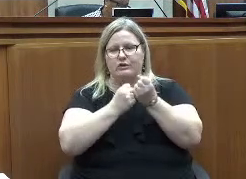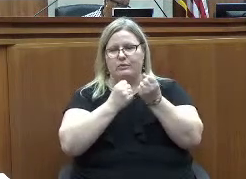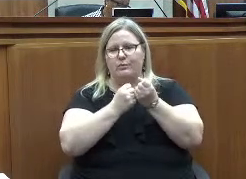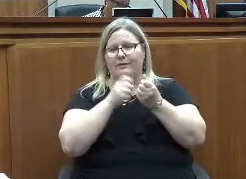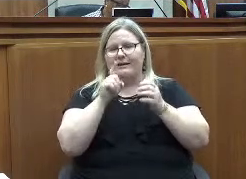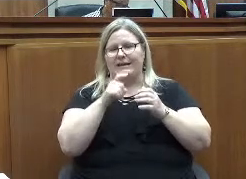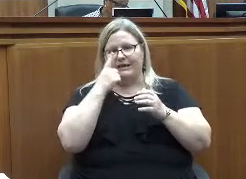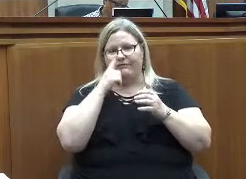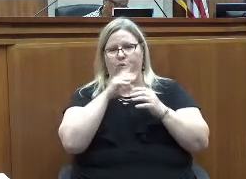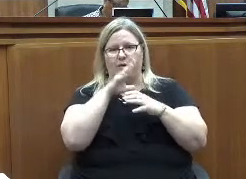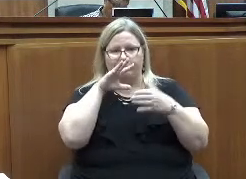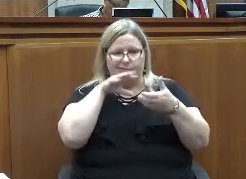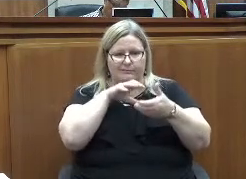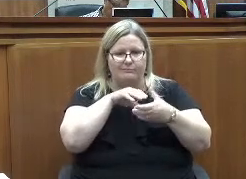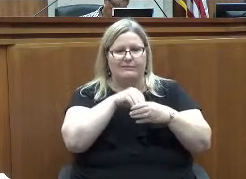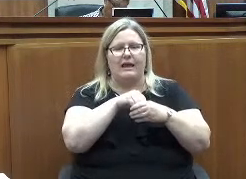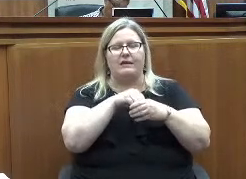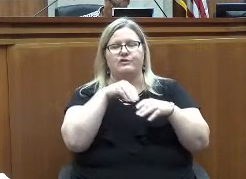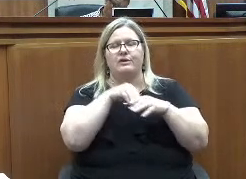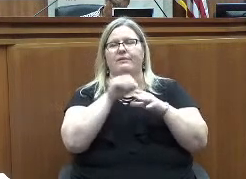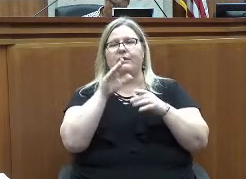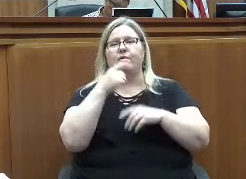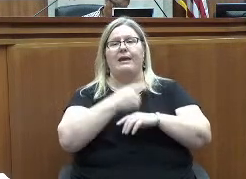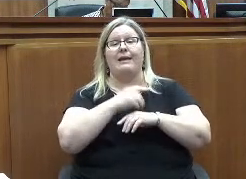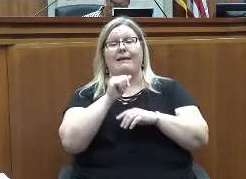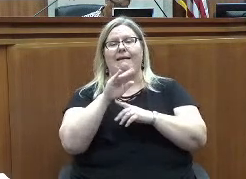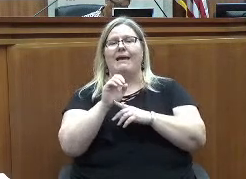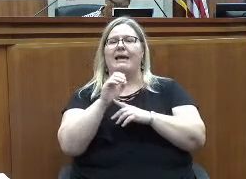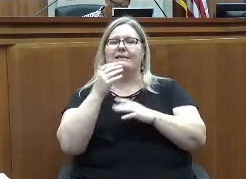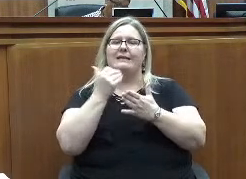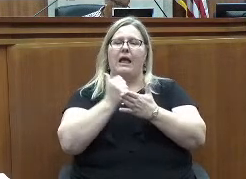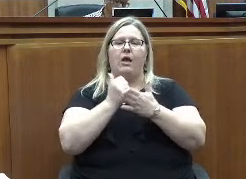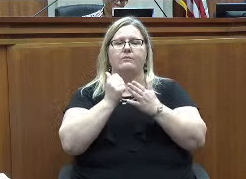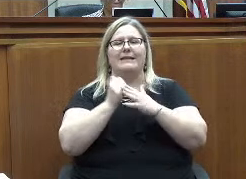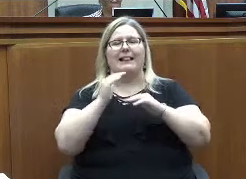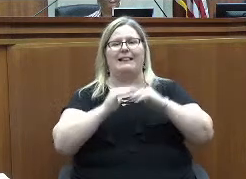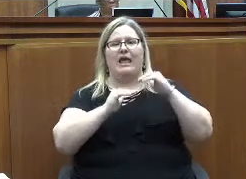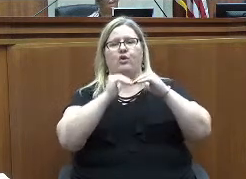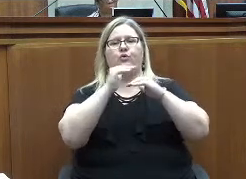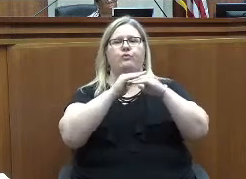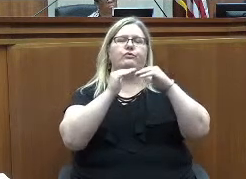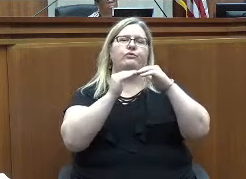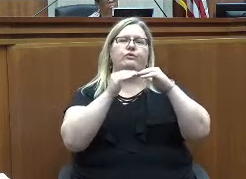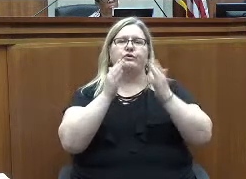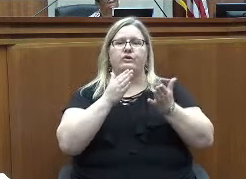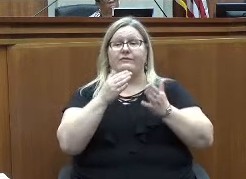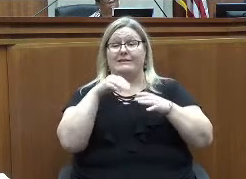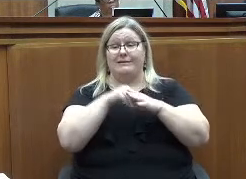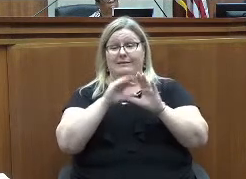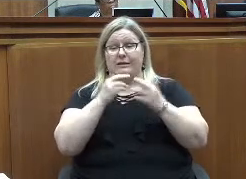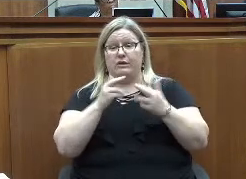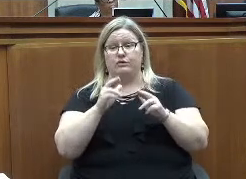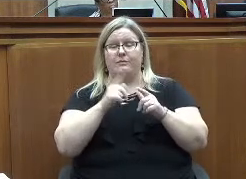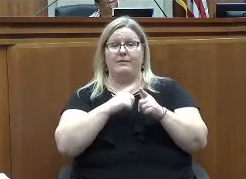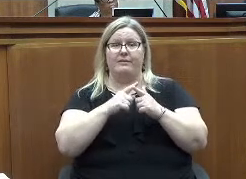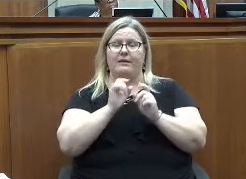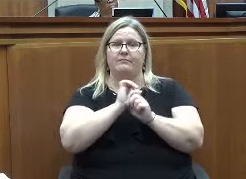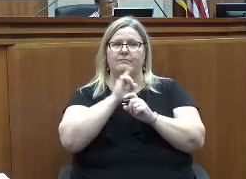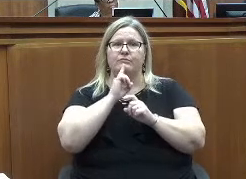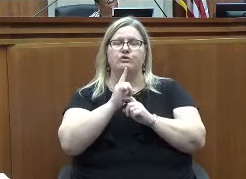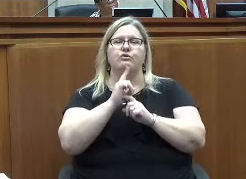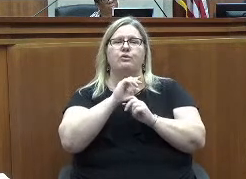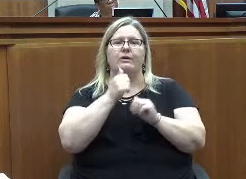day. ACE is designed specifically to layer these services into the classroom to ensure each student reaches their